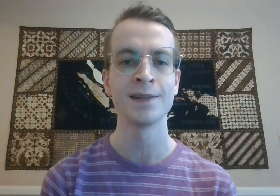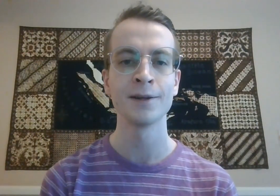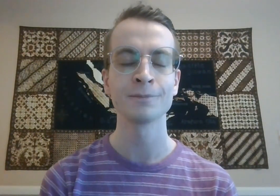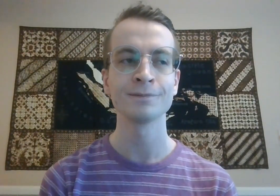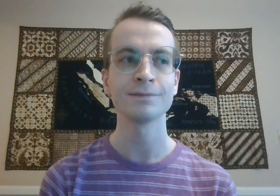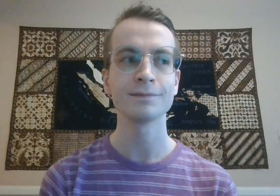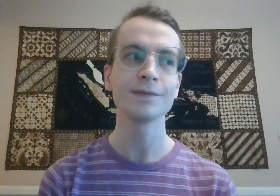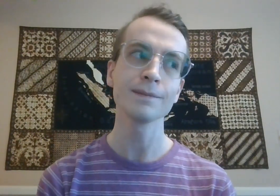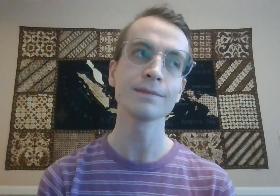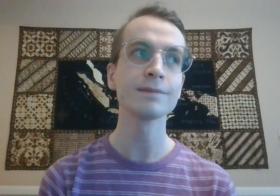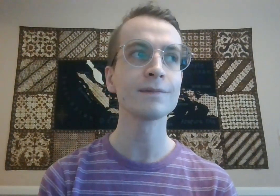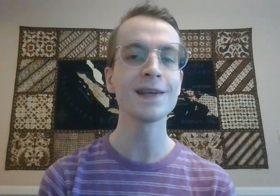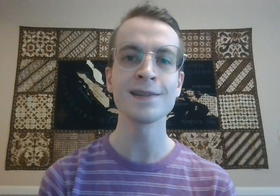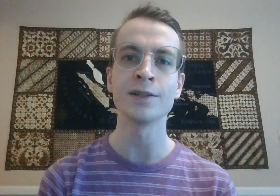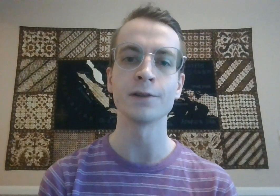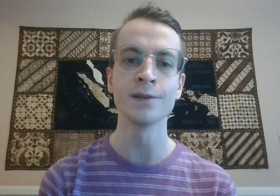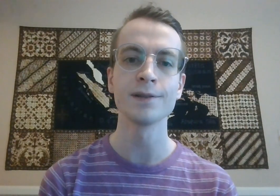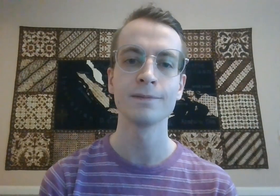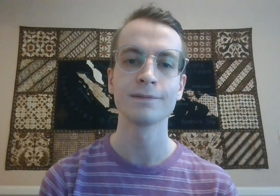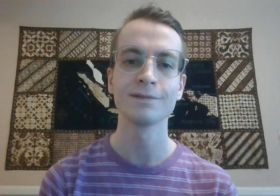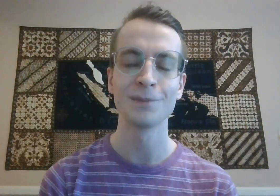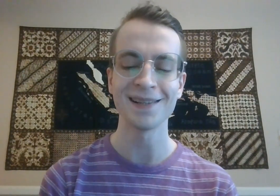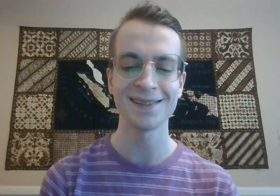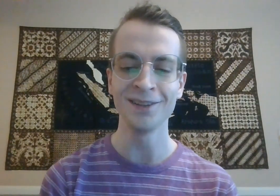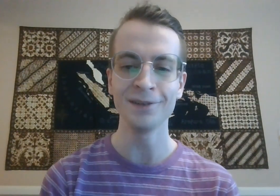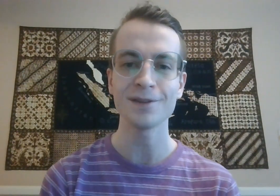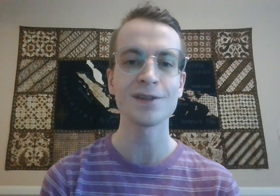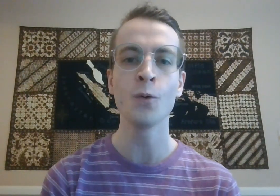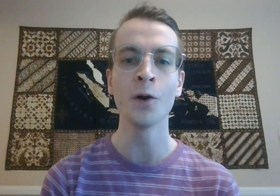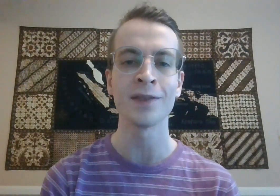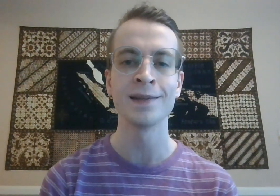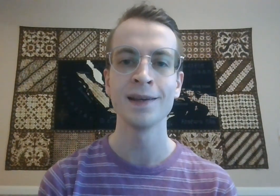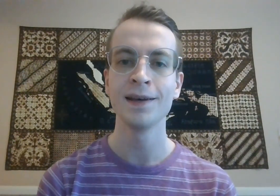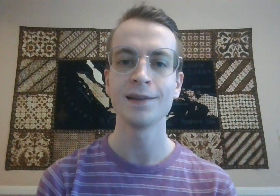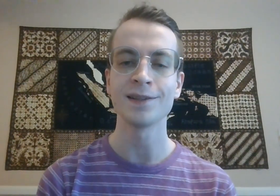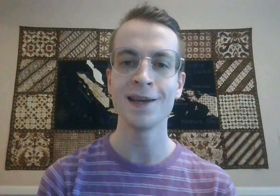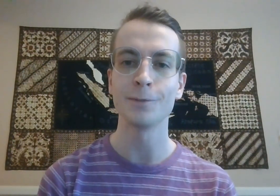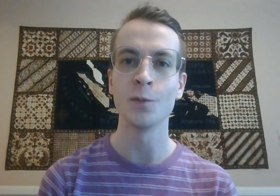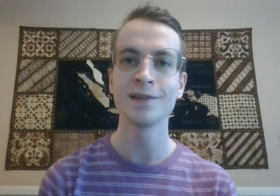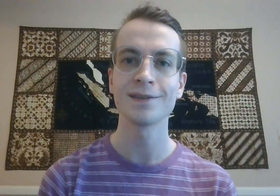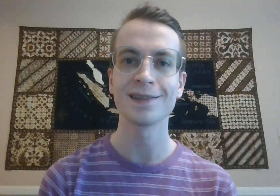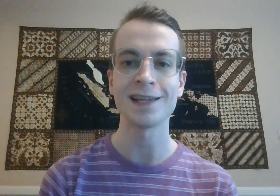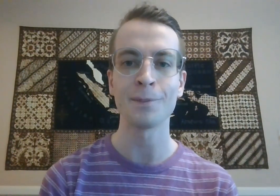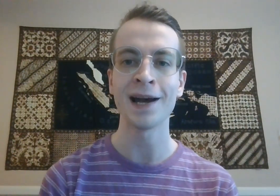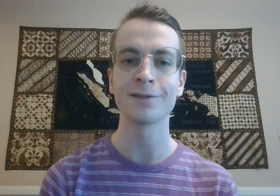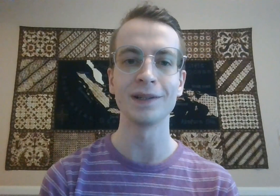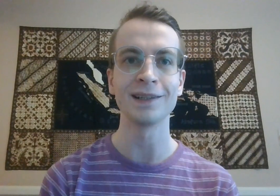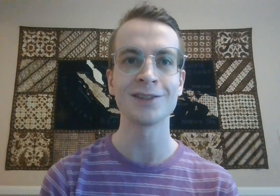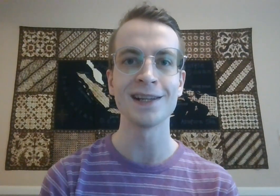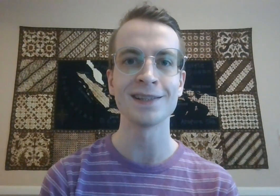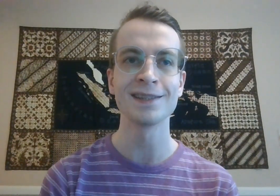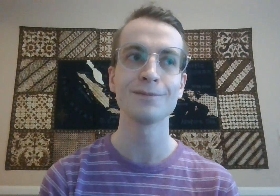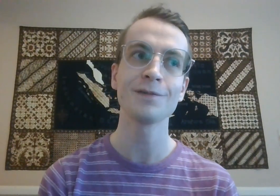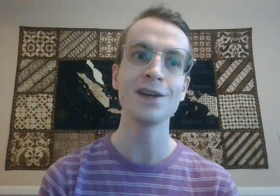represent. It's still difficult, but it's still so worth it to take a moment to step back from the